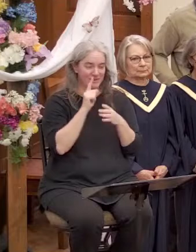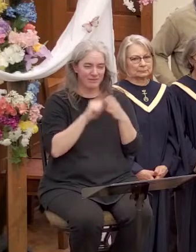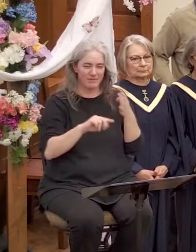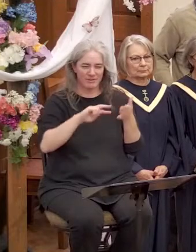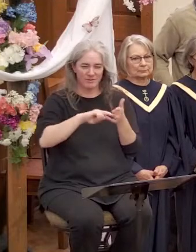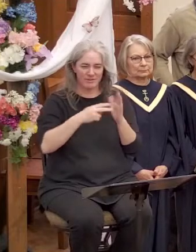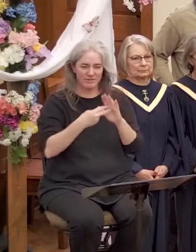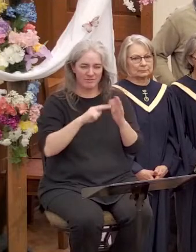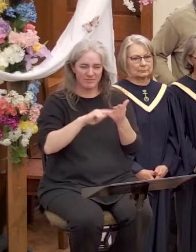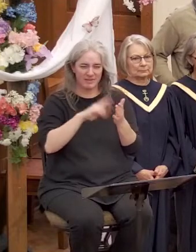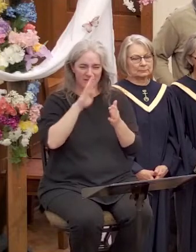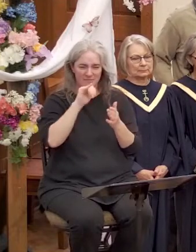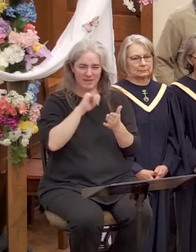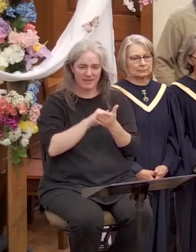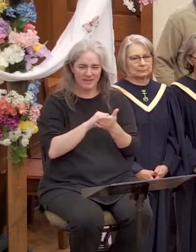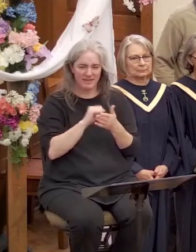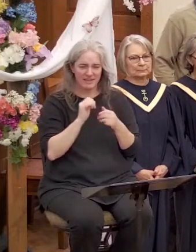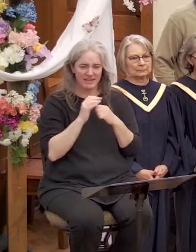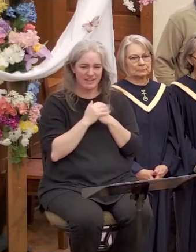that?